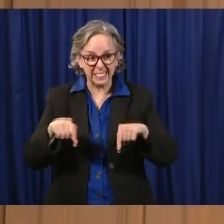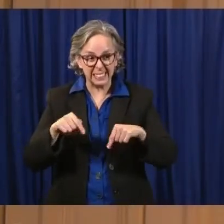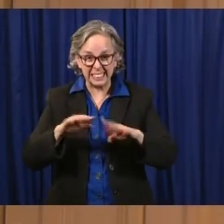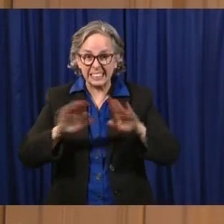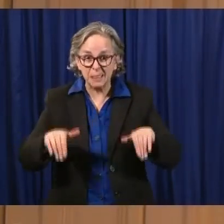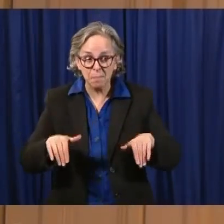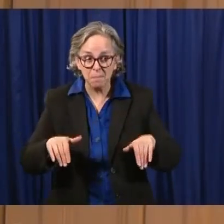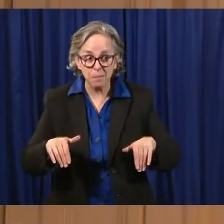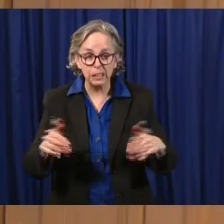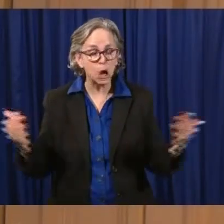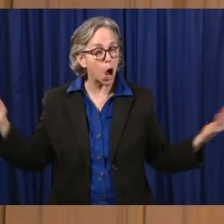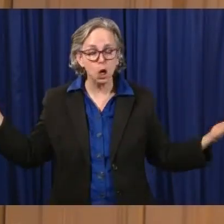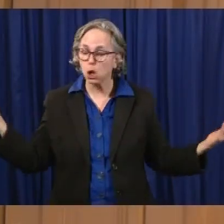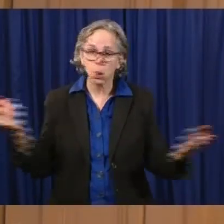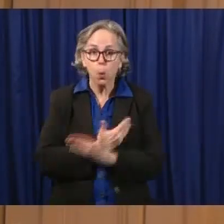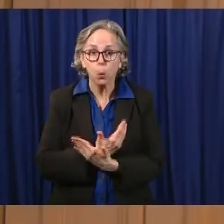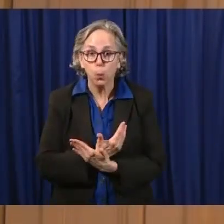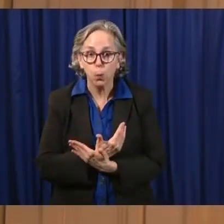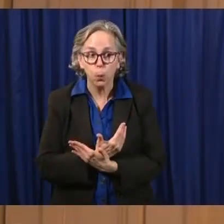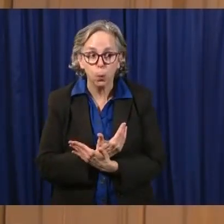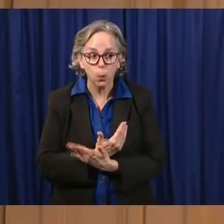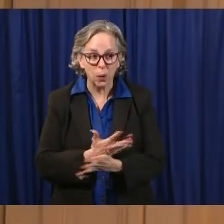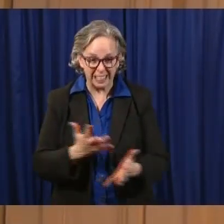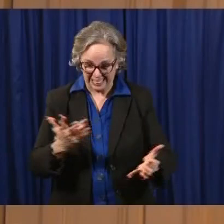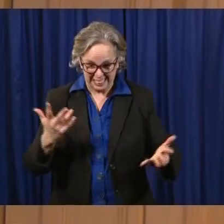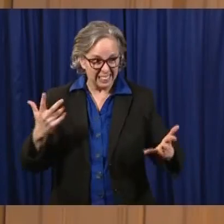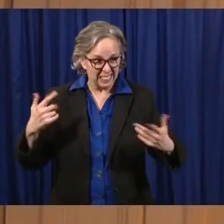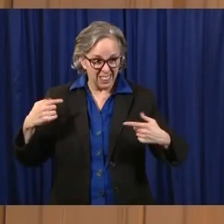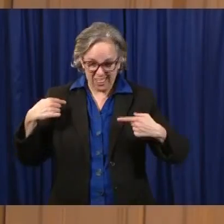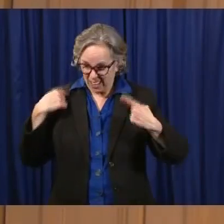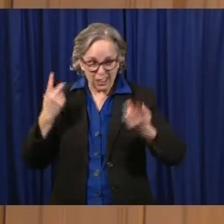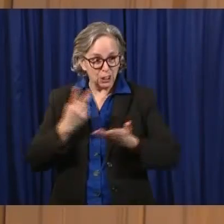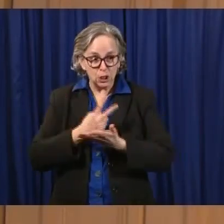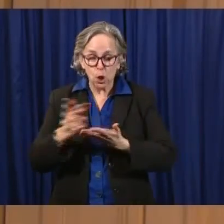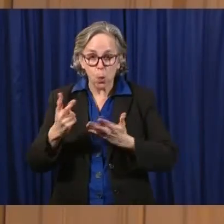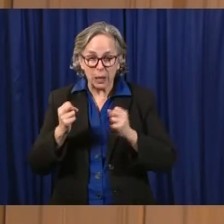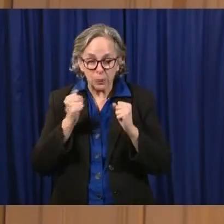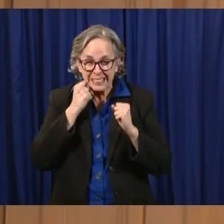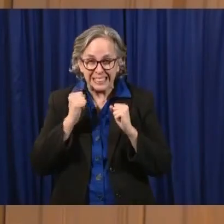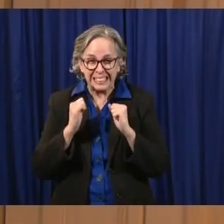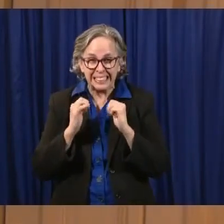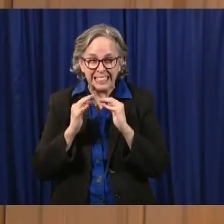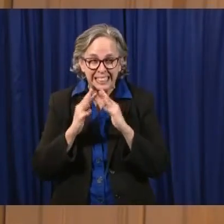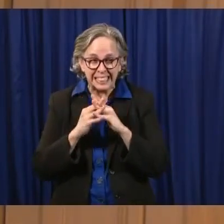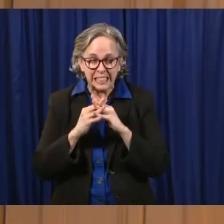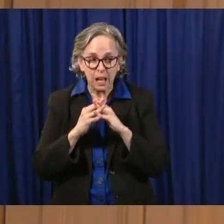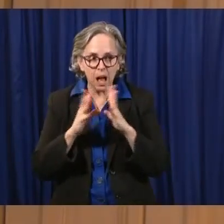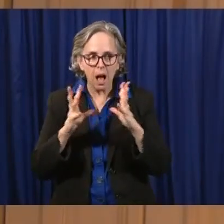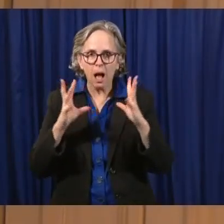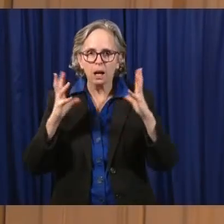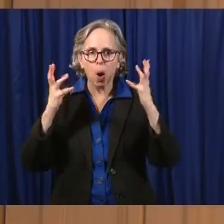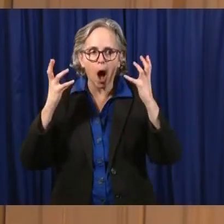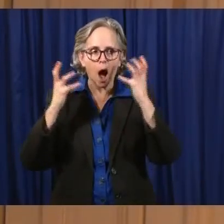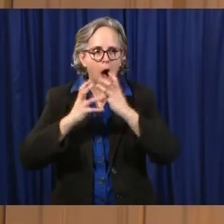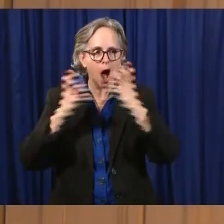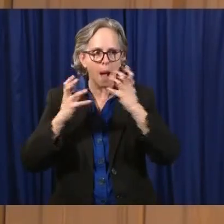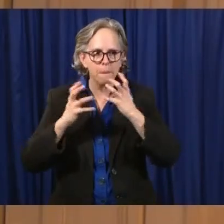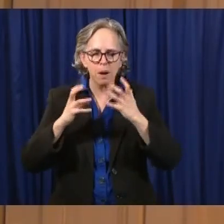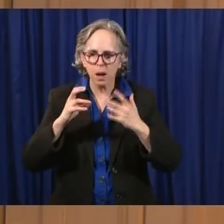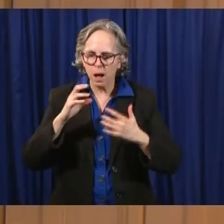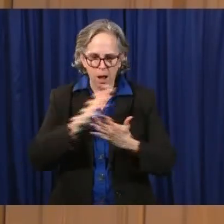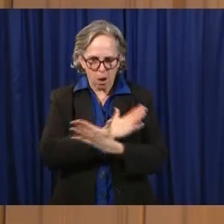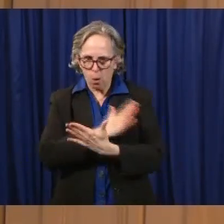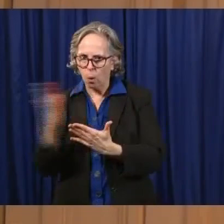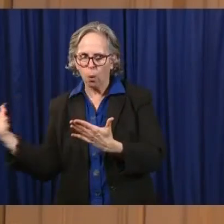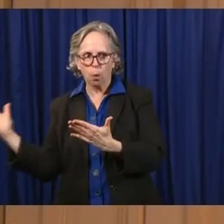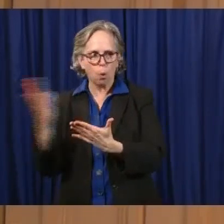building it in 2 to 3 weeks. So it's miraculous in scope, but it's still being built. And that's